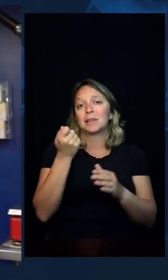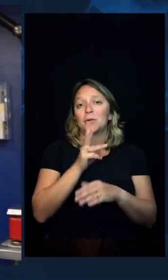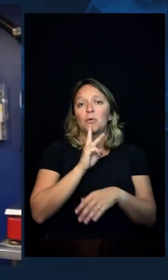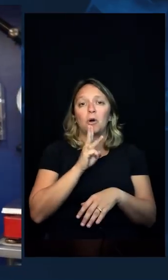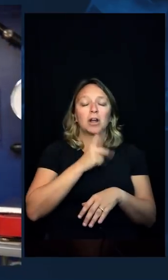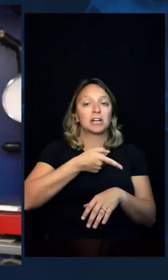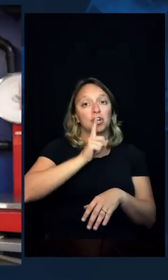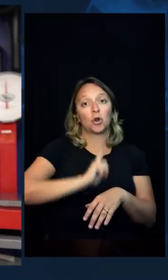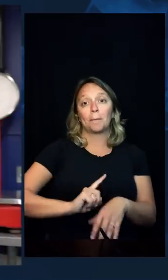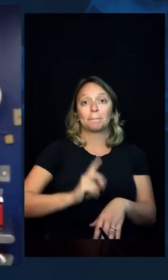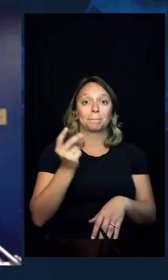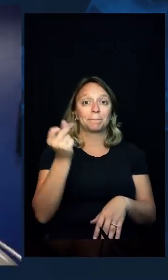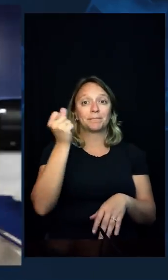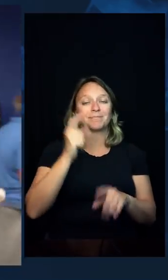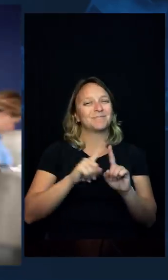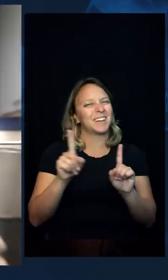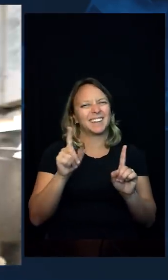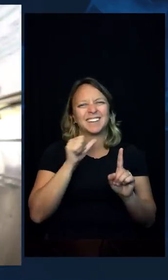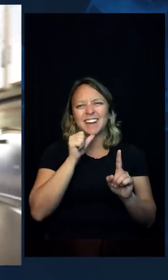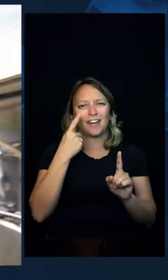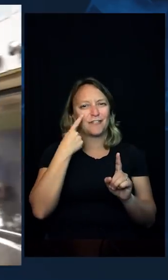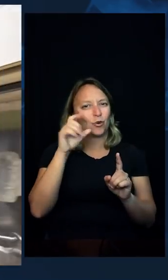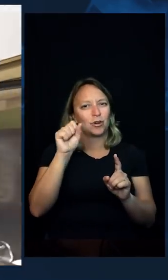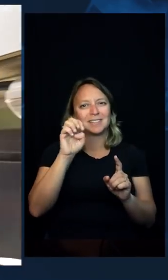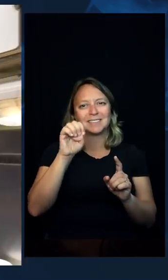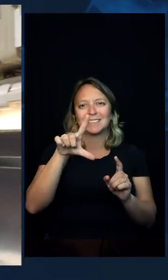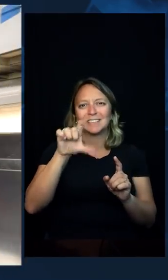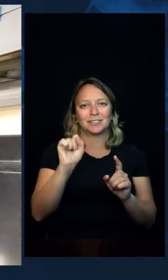water. However, for harbor seals, we have to hide their vitamins.